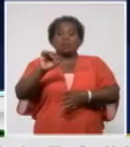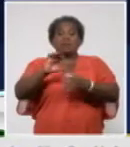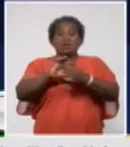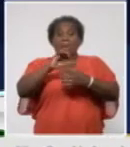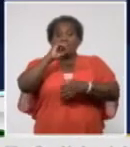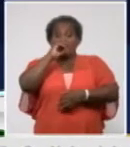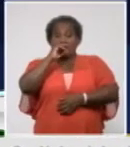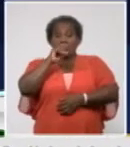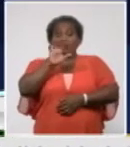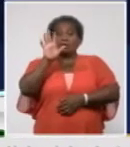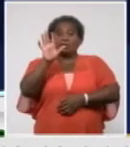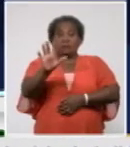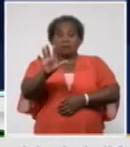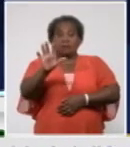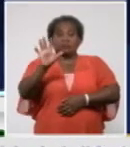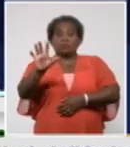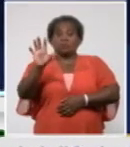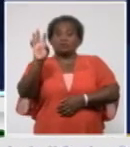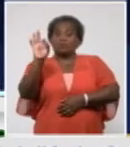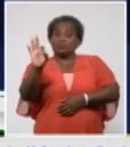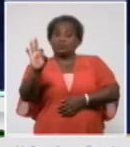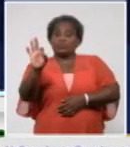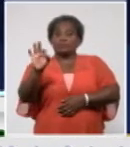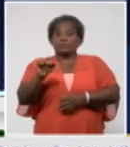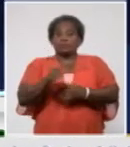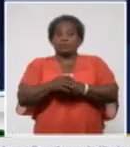430 in the Center for Molecular Immunology,